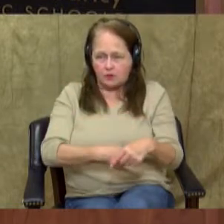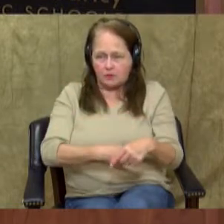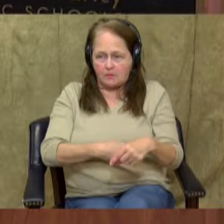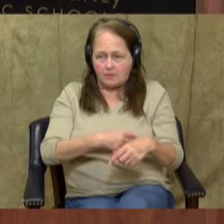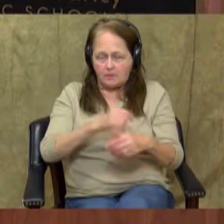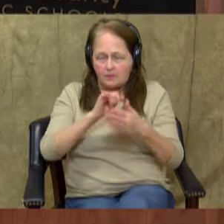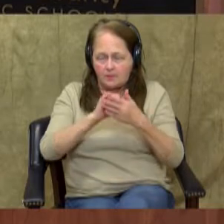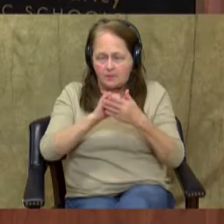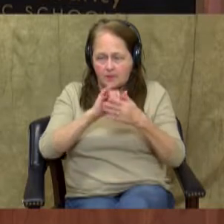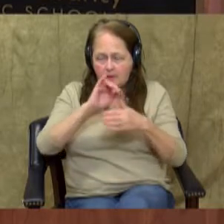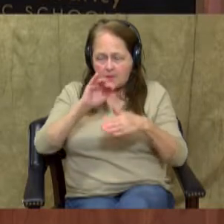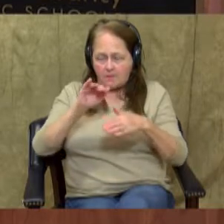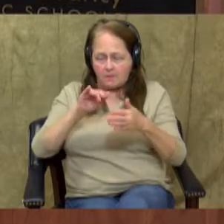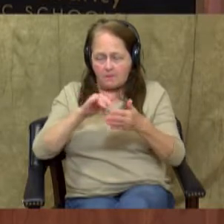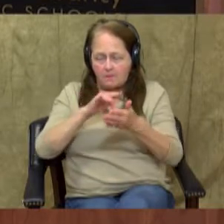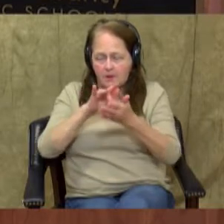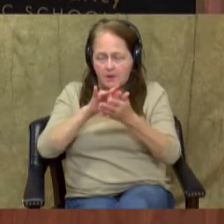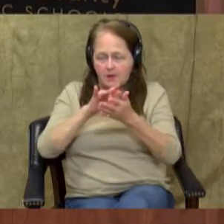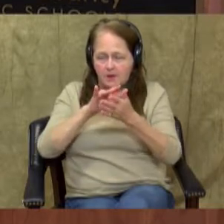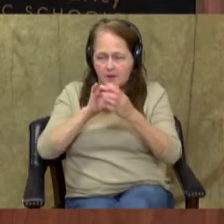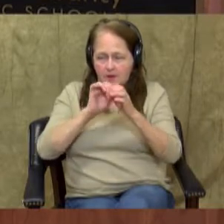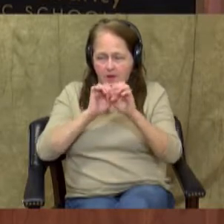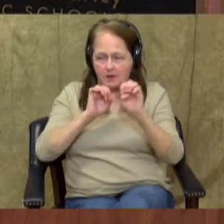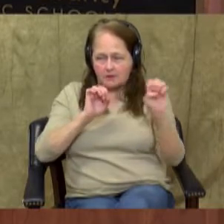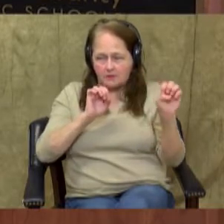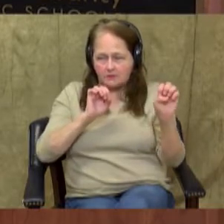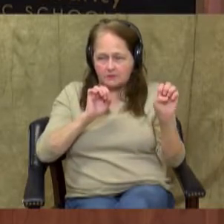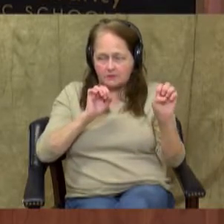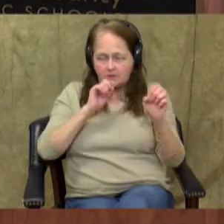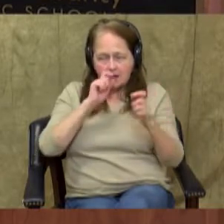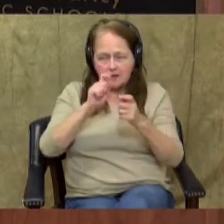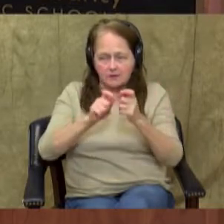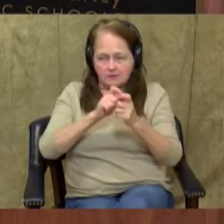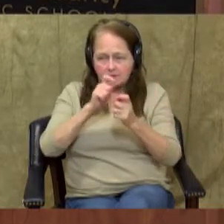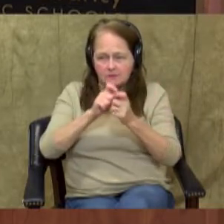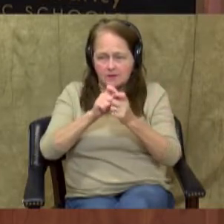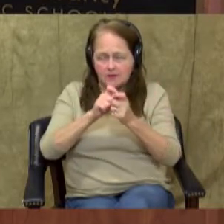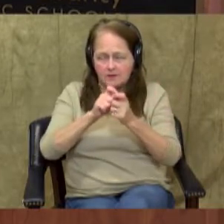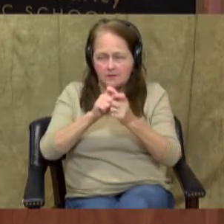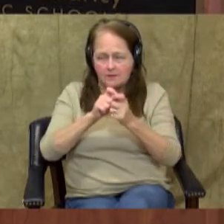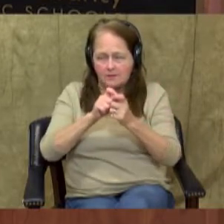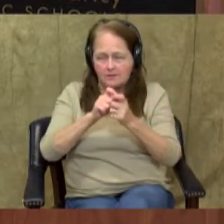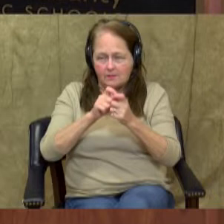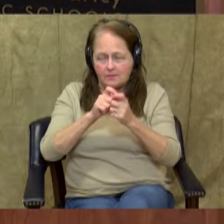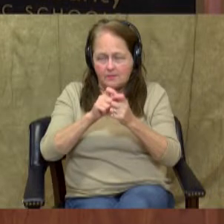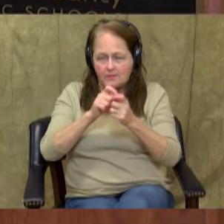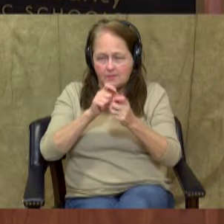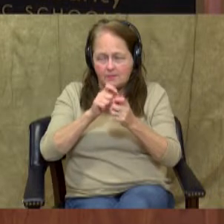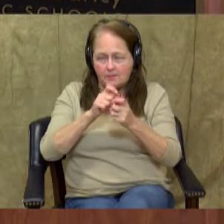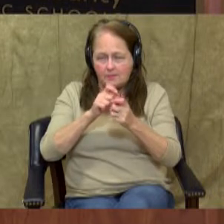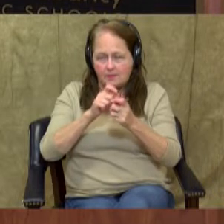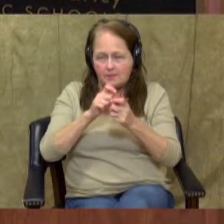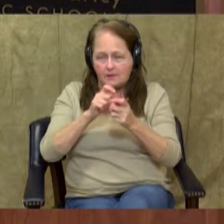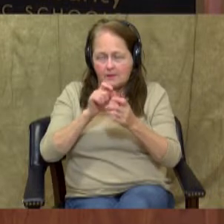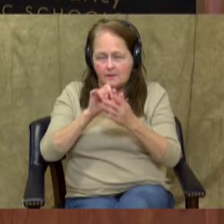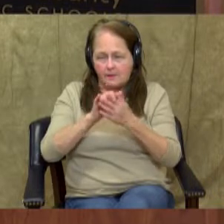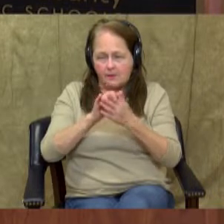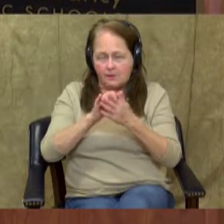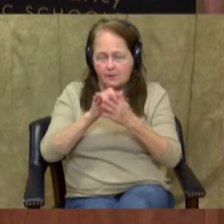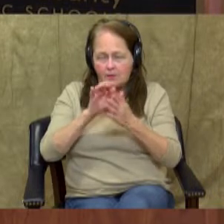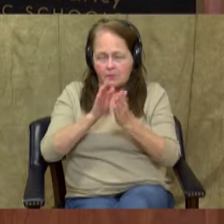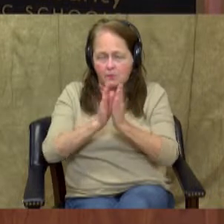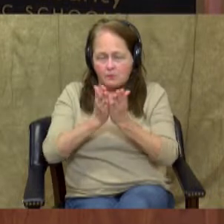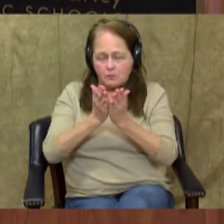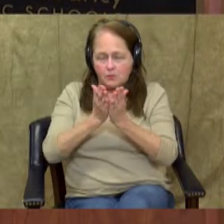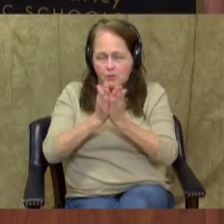then the Middle East would be halfway there. But it's not an exact designation, so we're going to go with the the one that your textbook